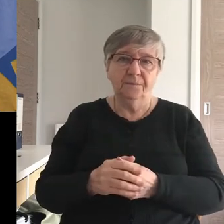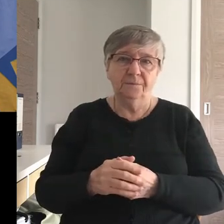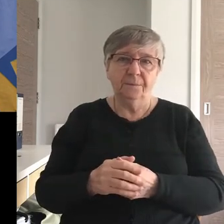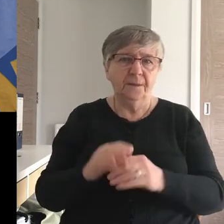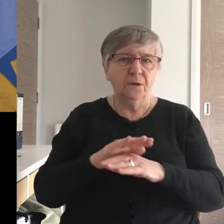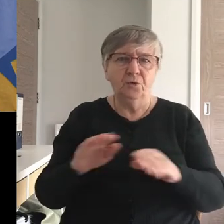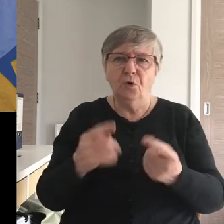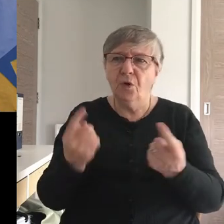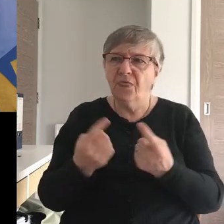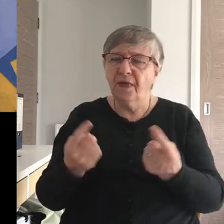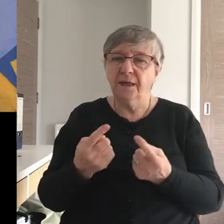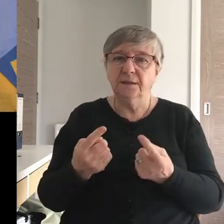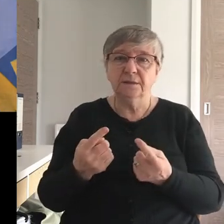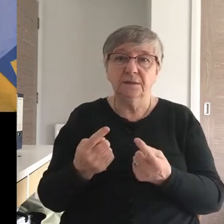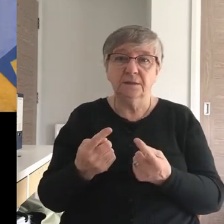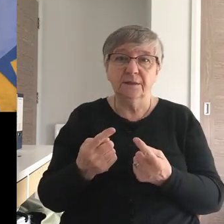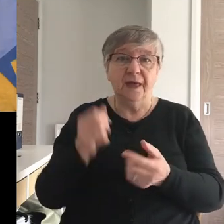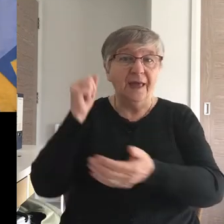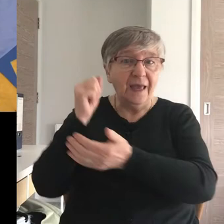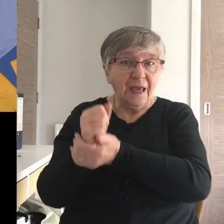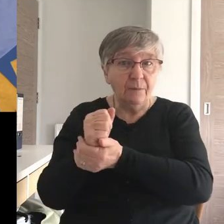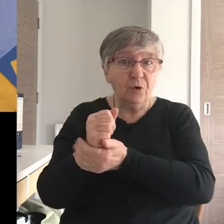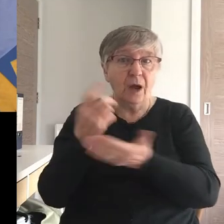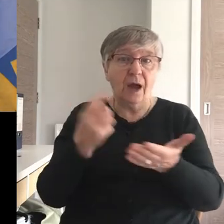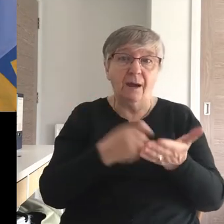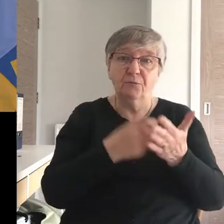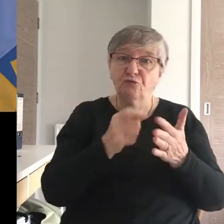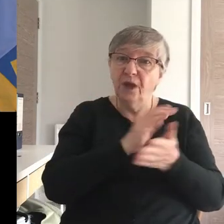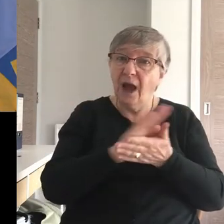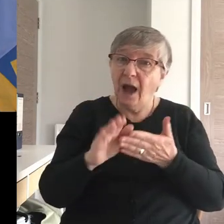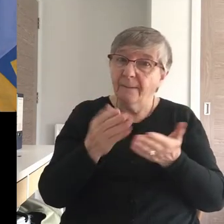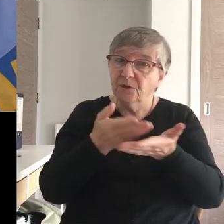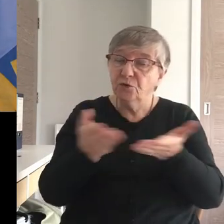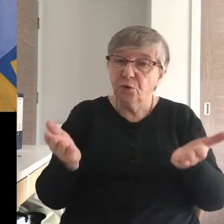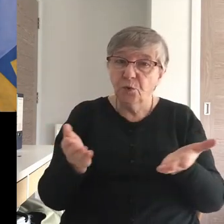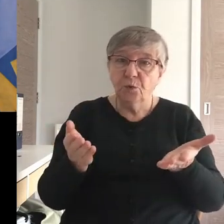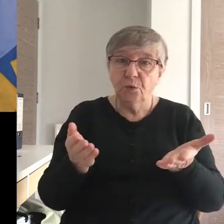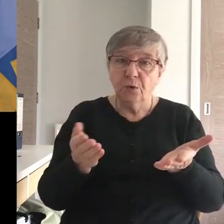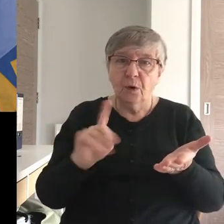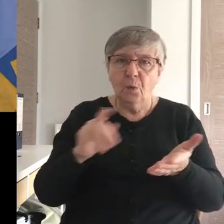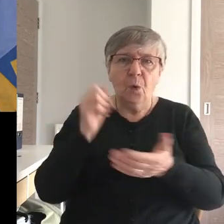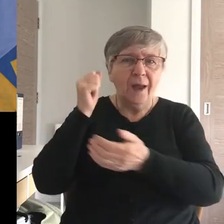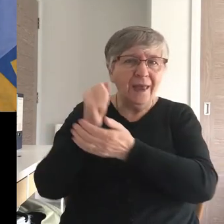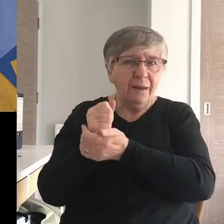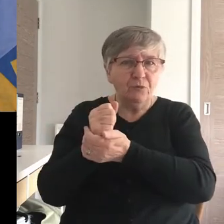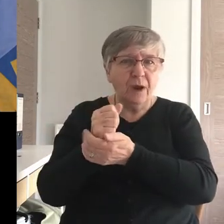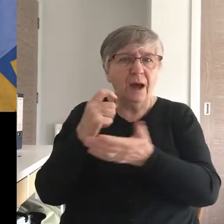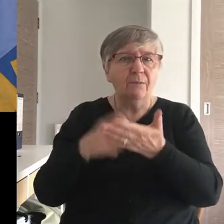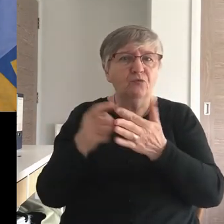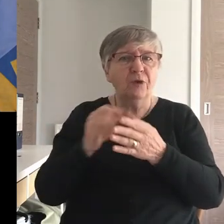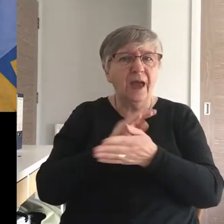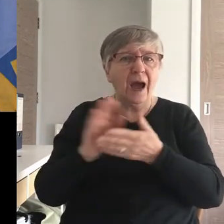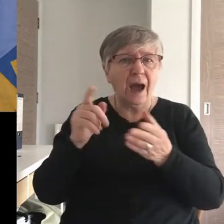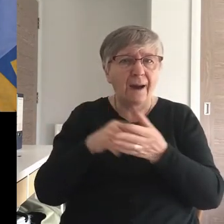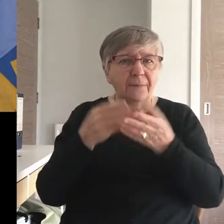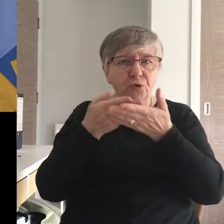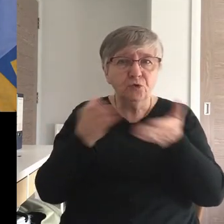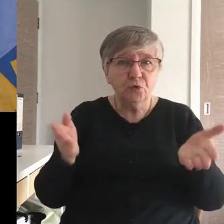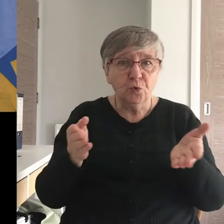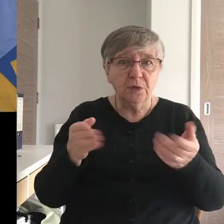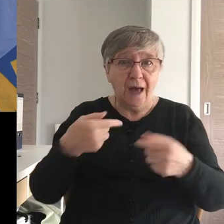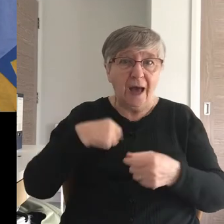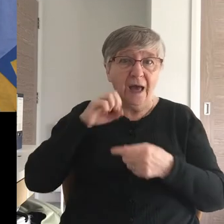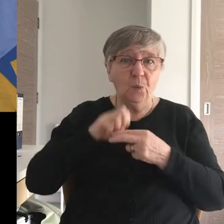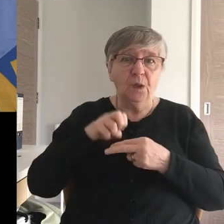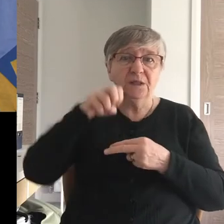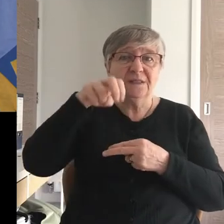These are not the kind of things that Abraham and Rahab were displaying. What Abraham and Rahab displayed was I'm going to step